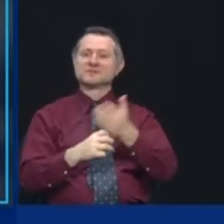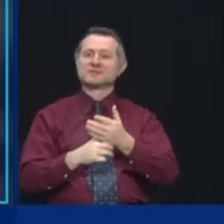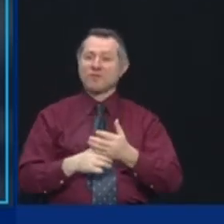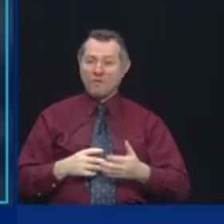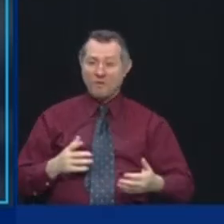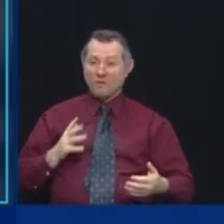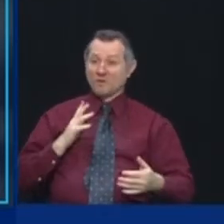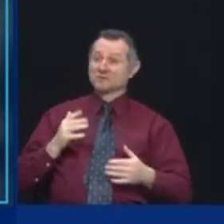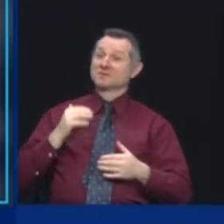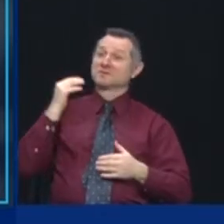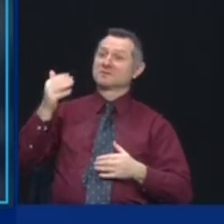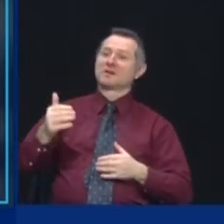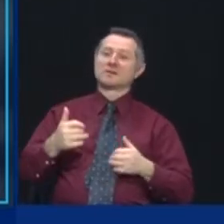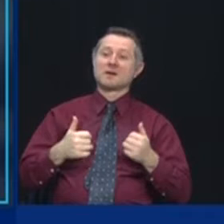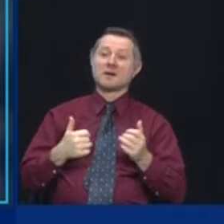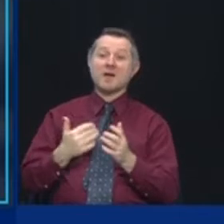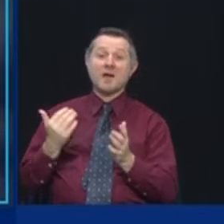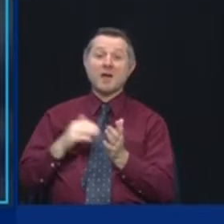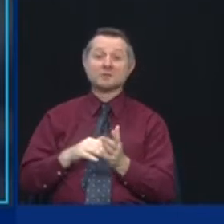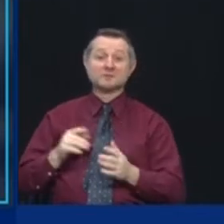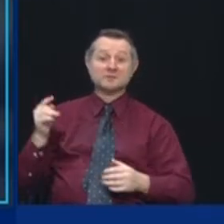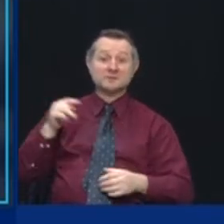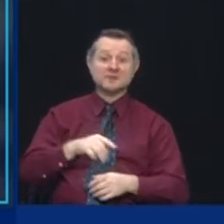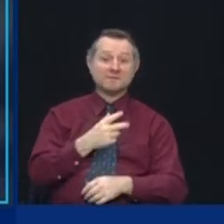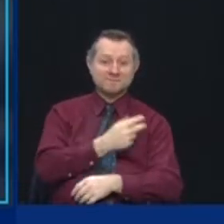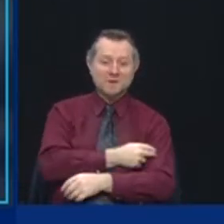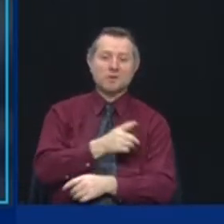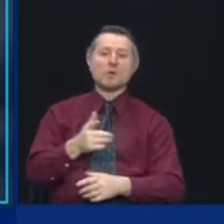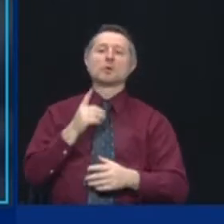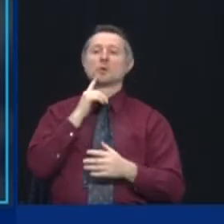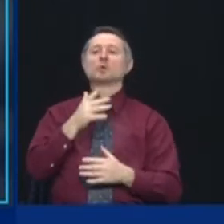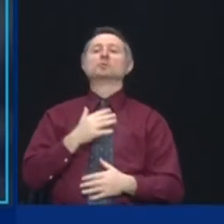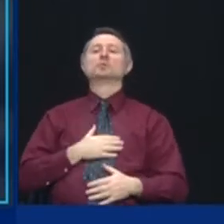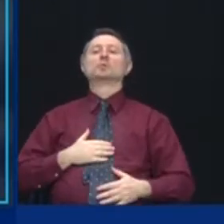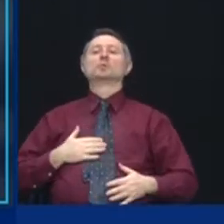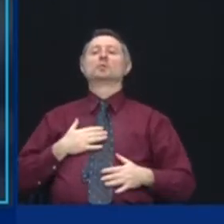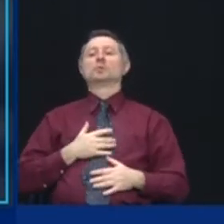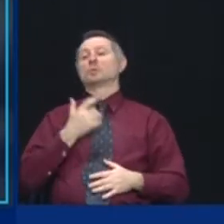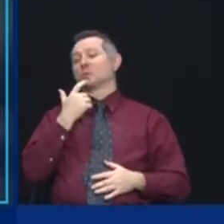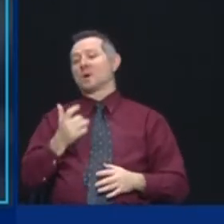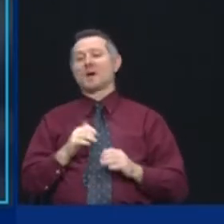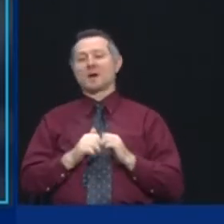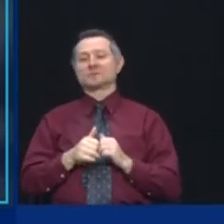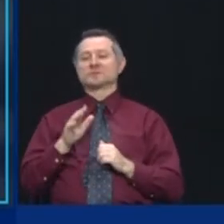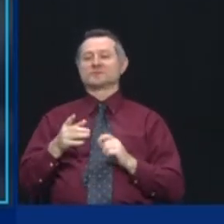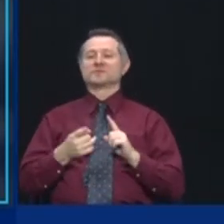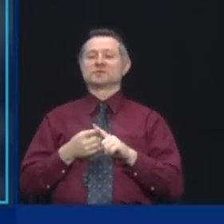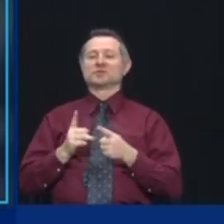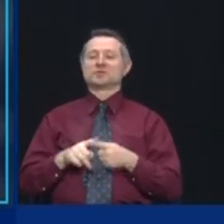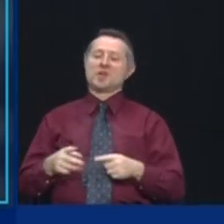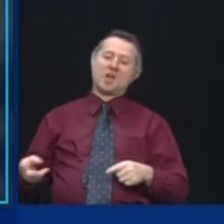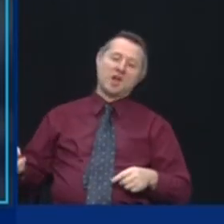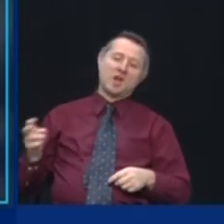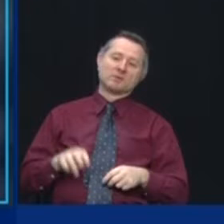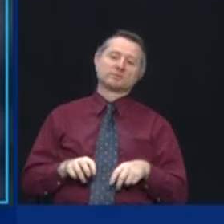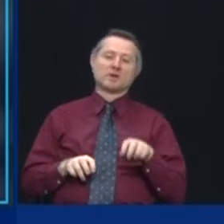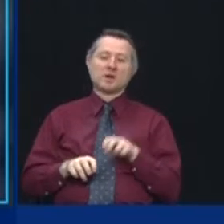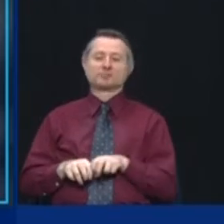the game and you're vaccinated, you can enjoy the game sitting next to your friends, sitting next to your